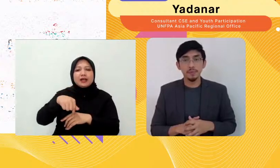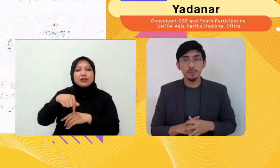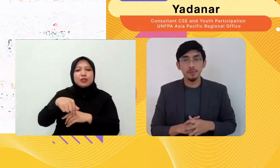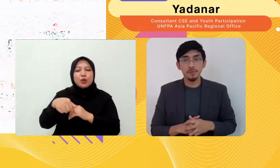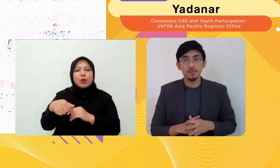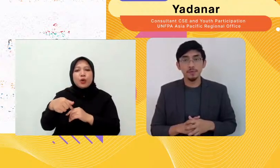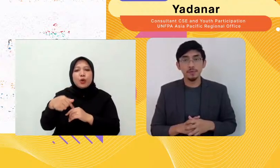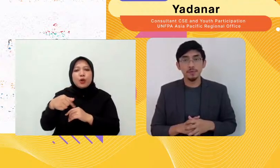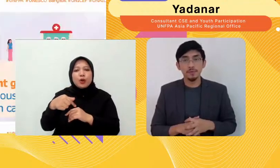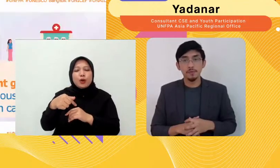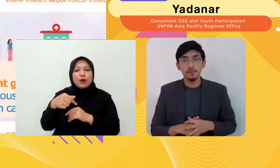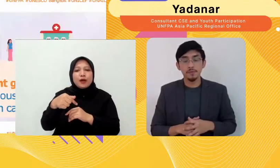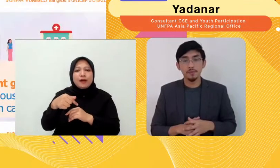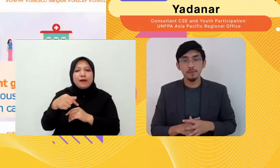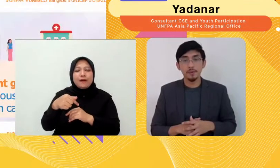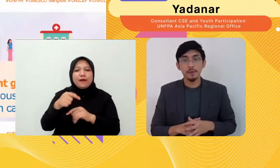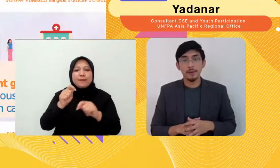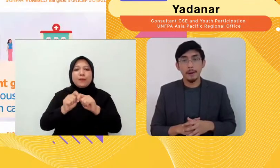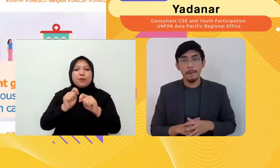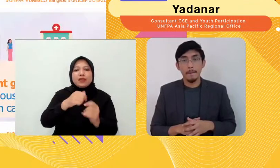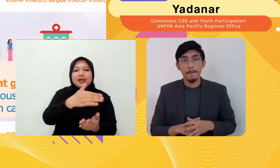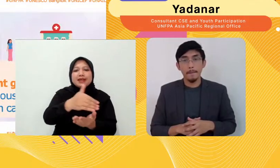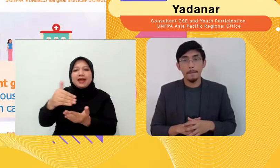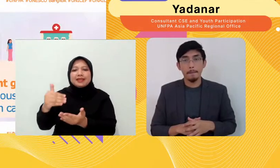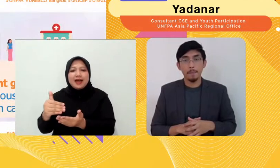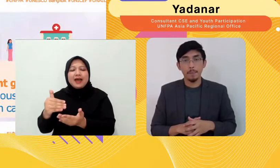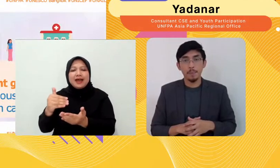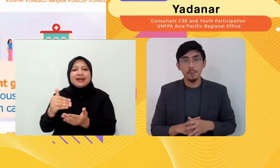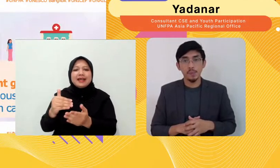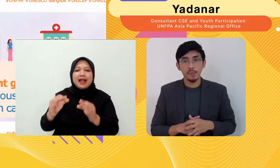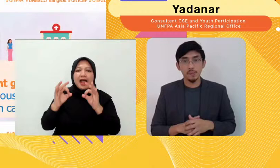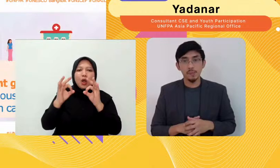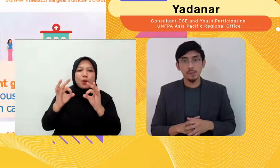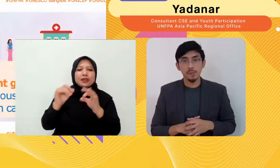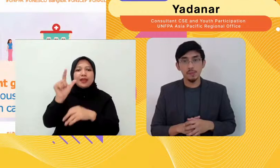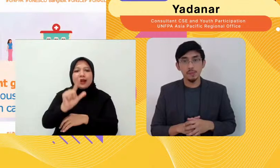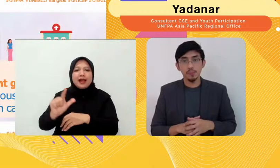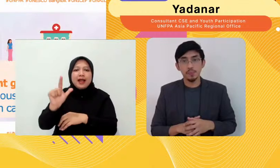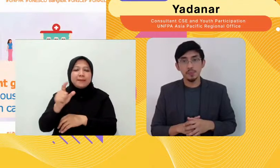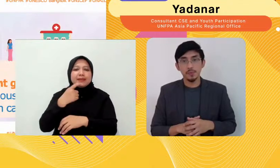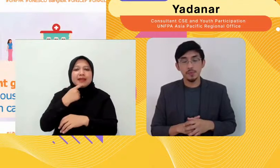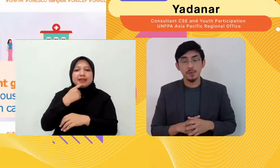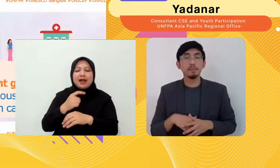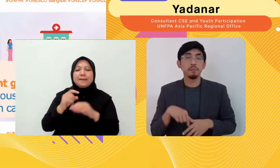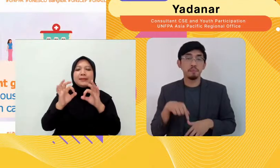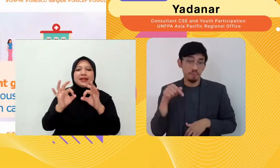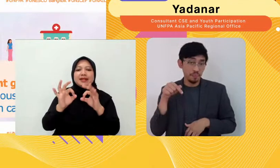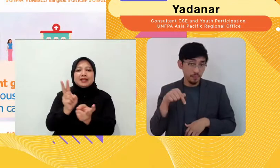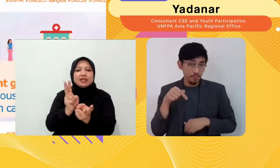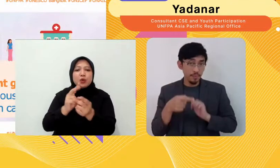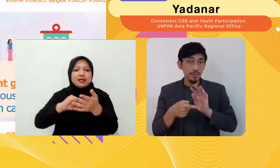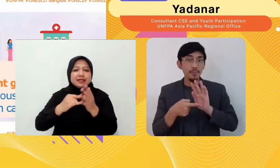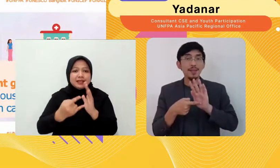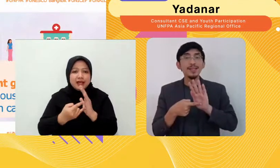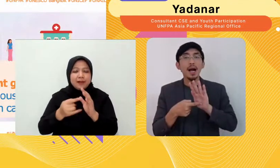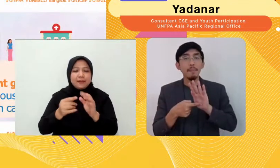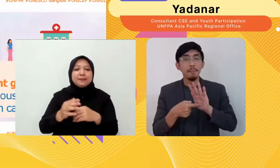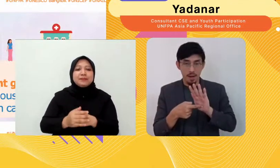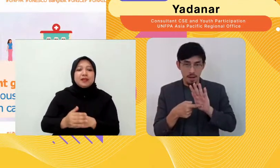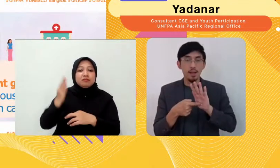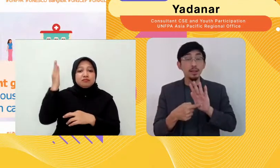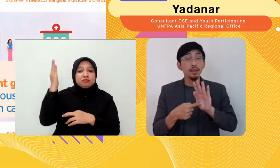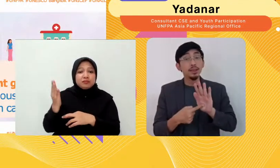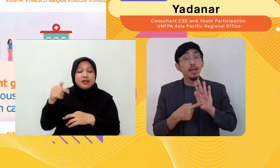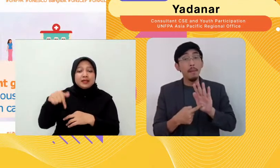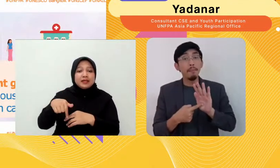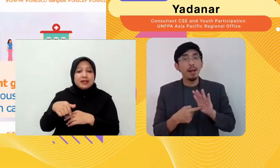data for the DSE. So here it is a social media card that we produce based